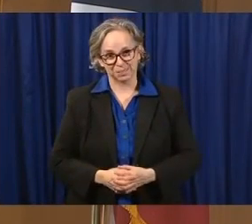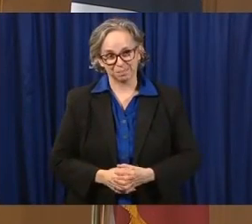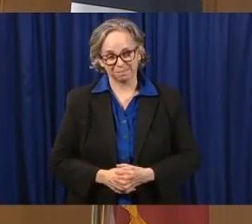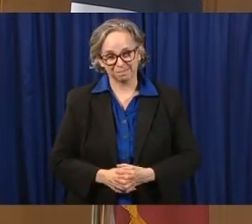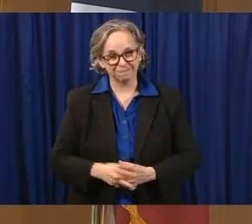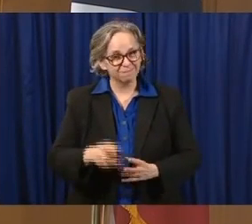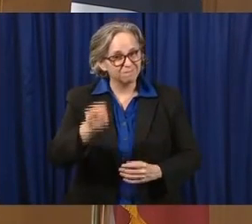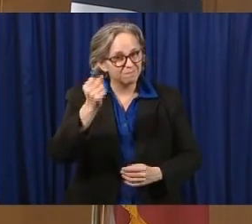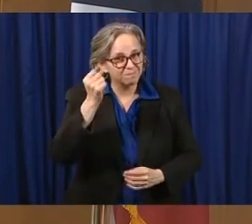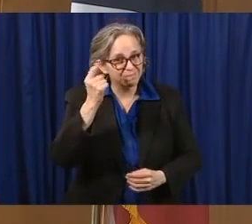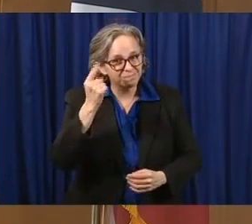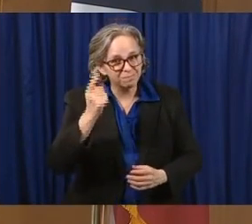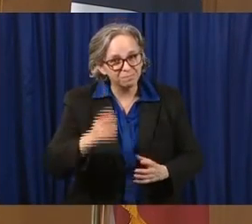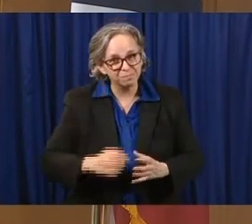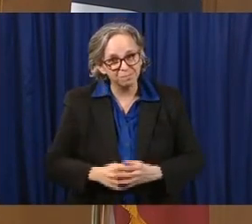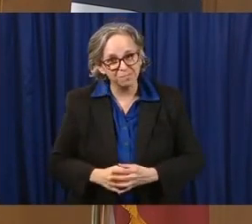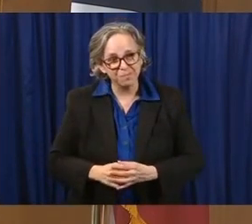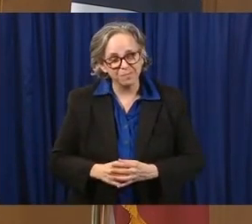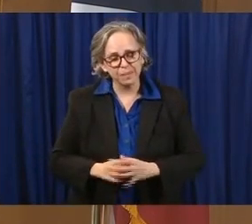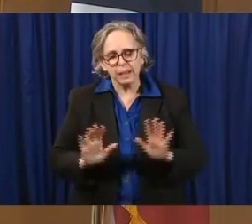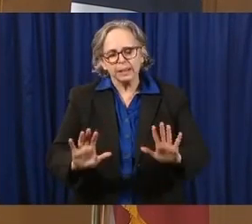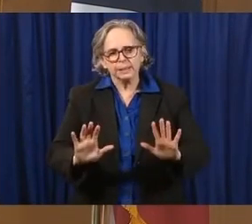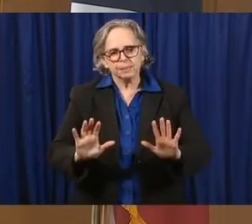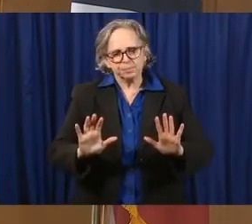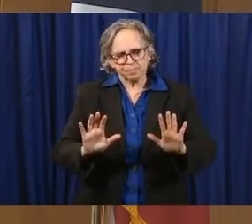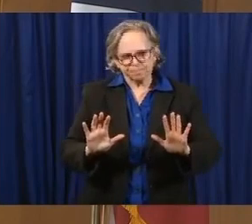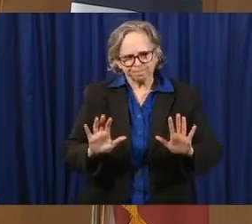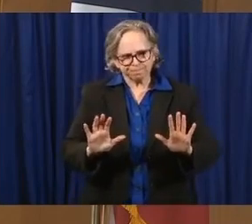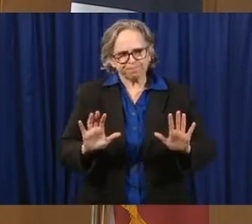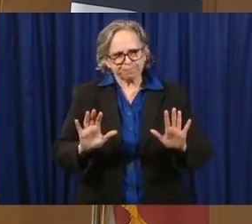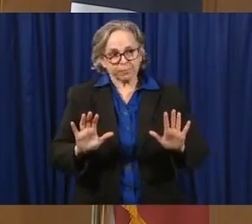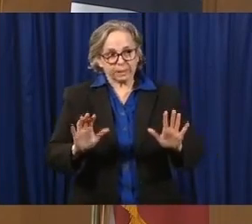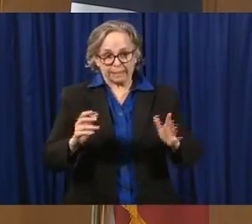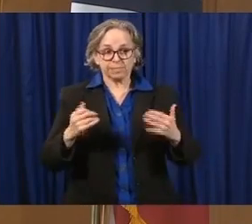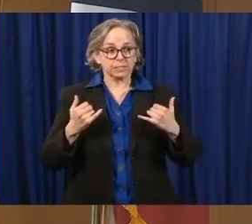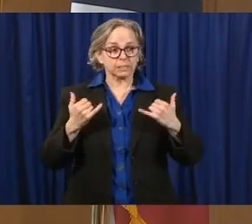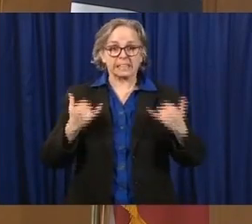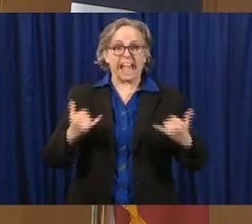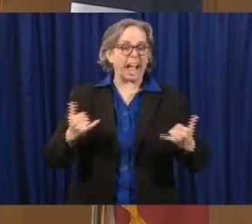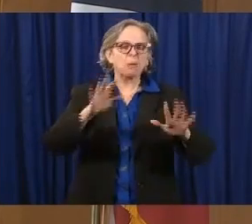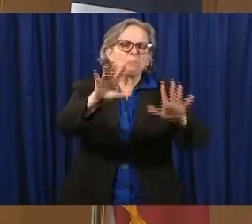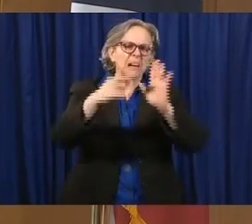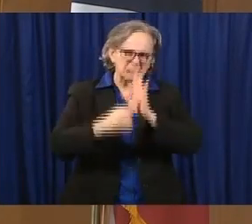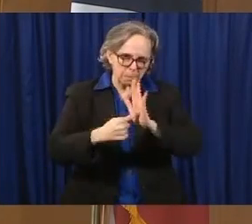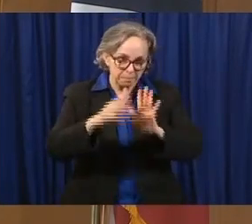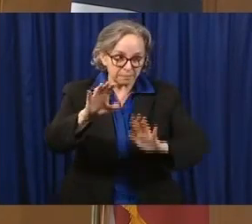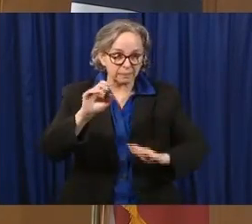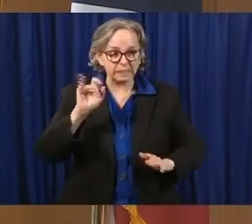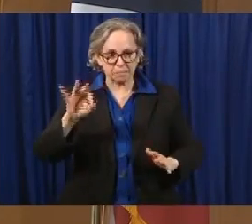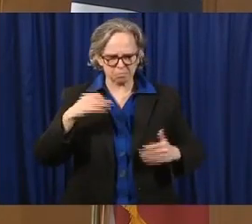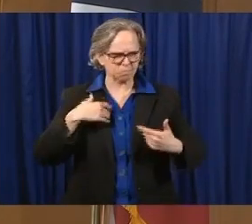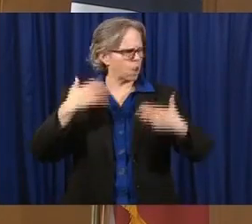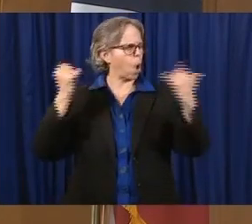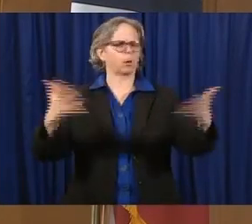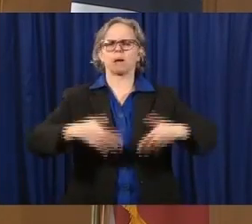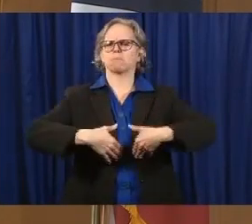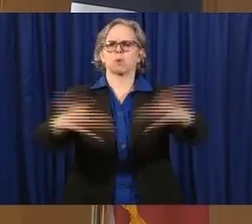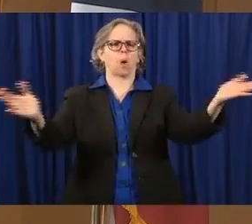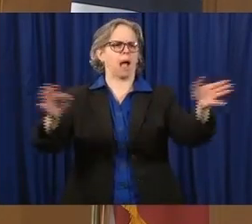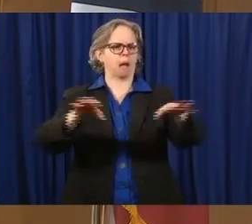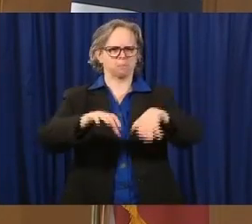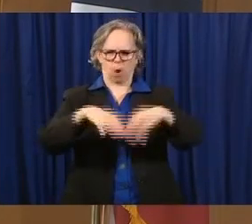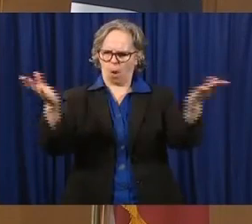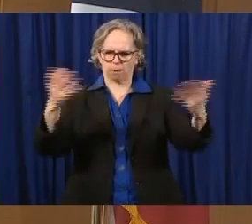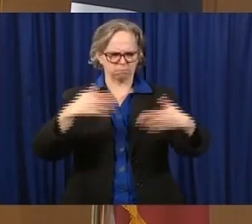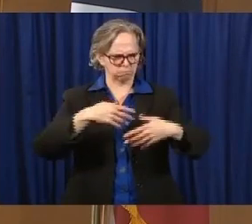if I stood up here right now and said people, you know, let's go do whatever you want to do.